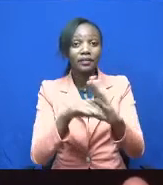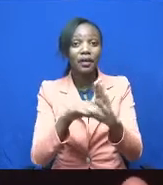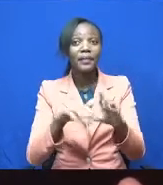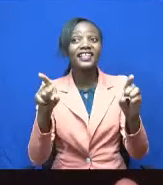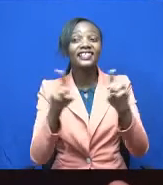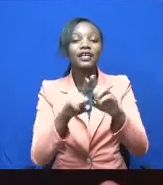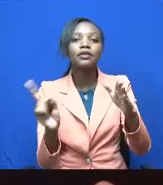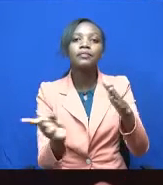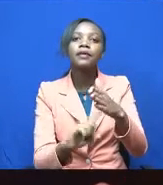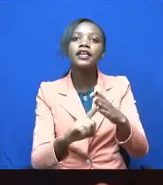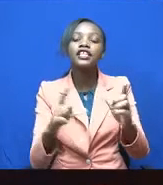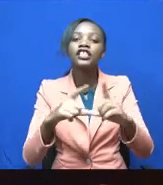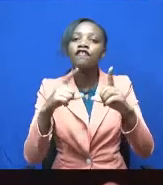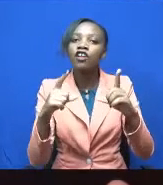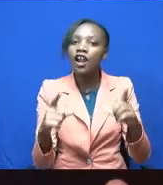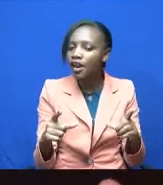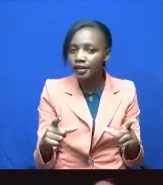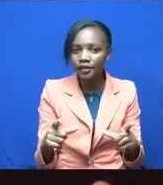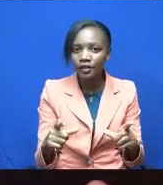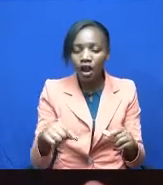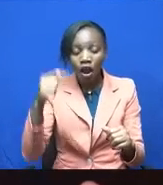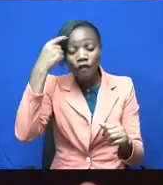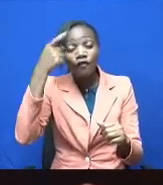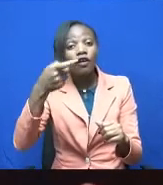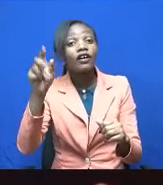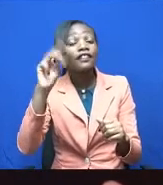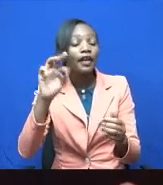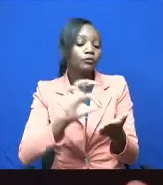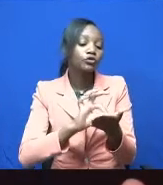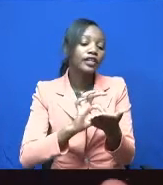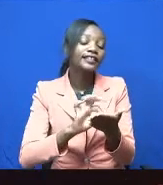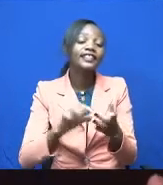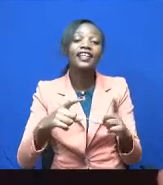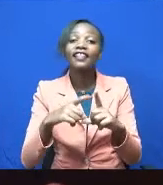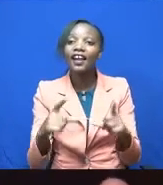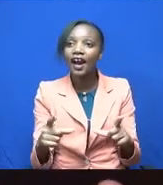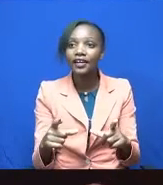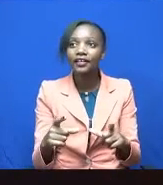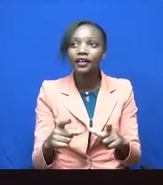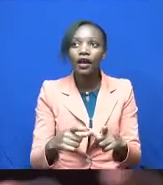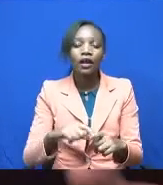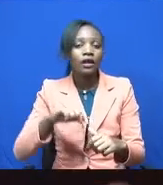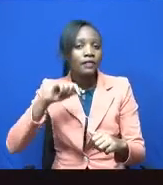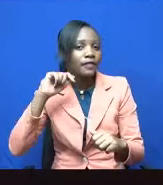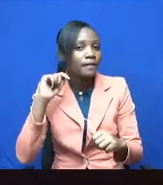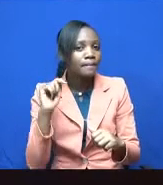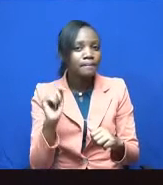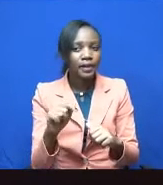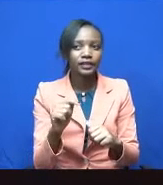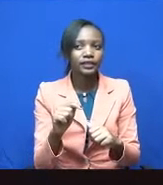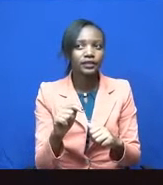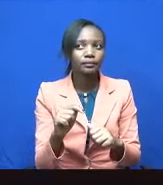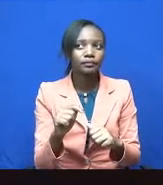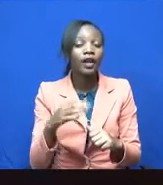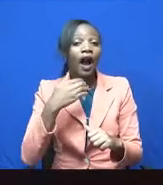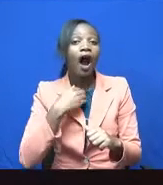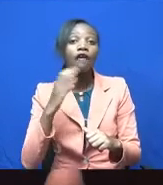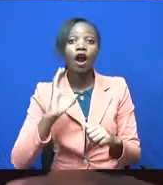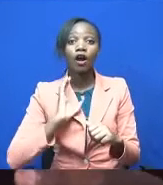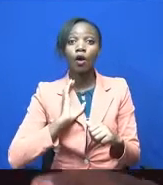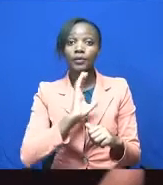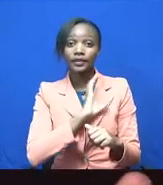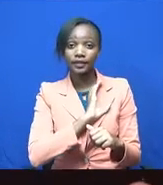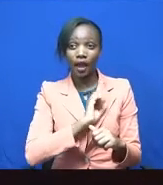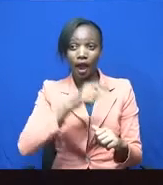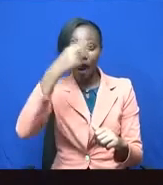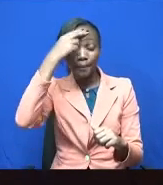able to register that particular land or to acquire that particular land, they need now to provide, to establish a committee, because under